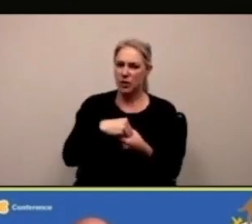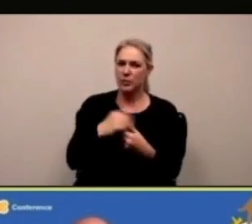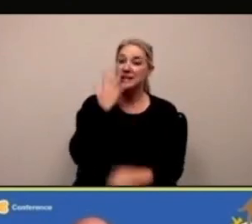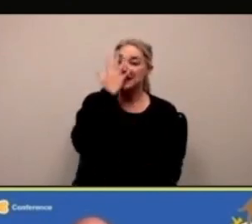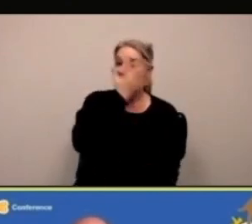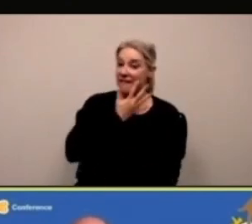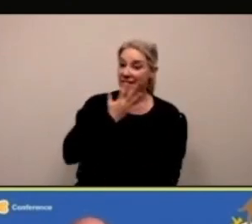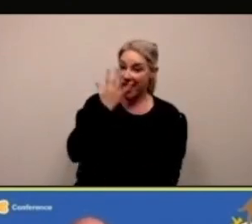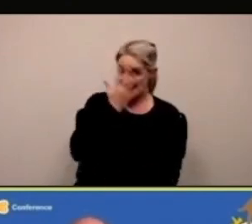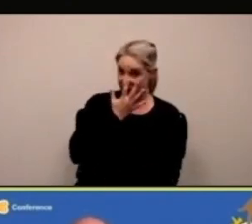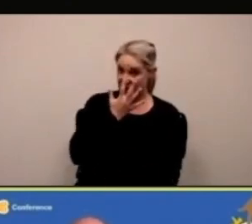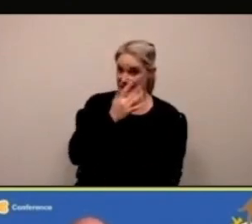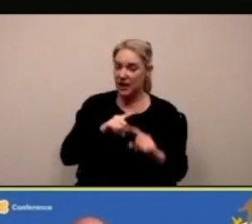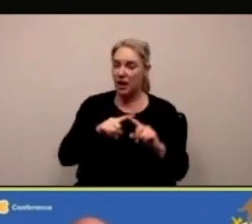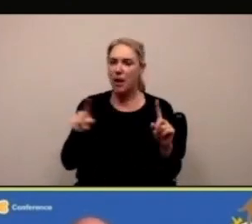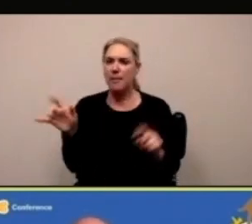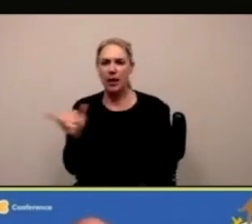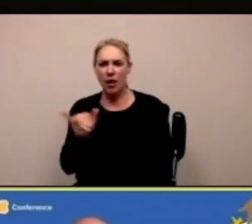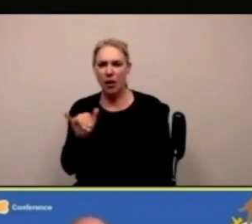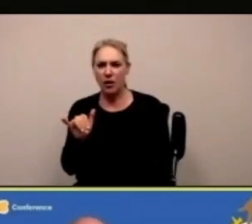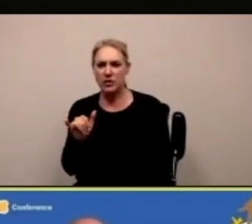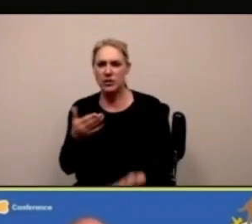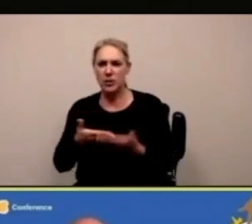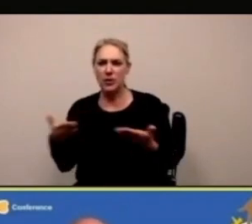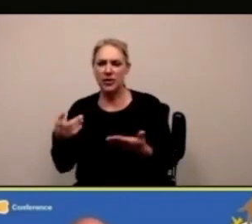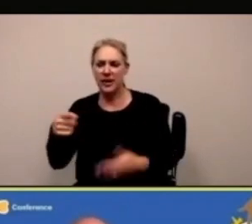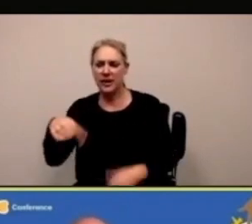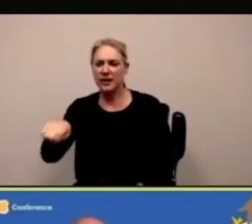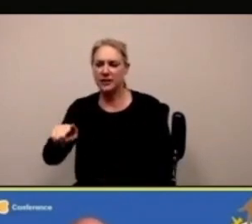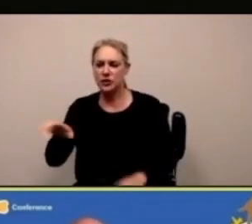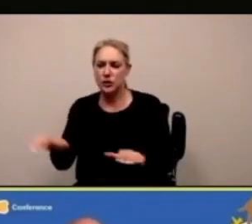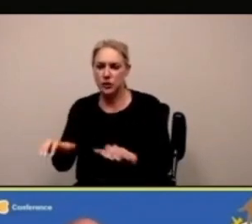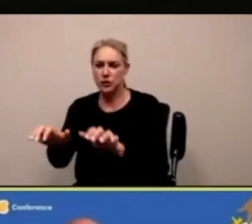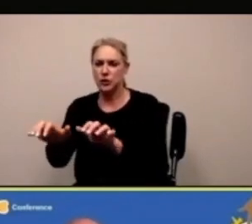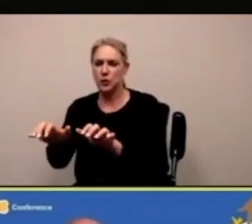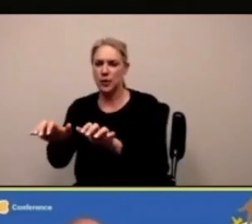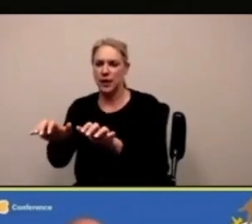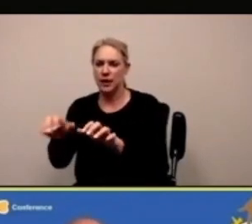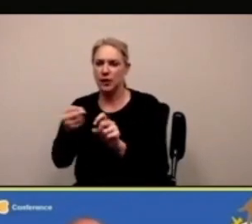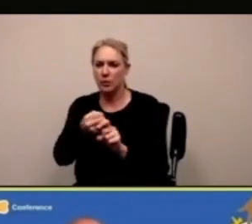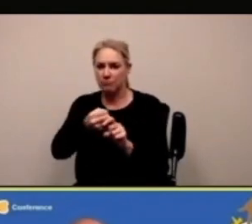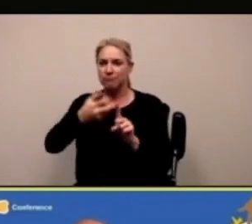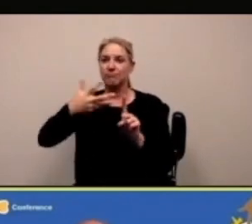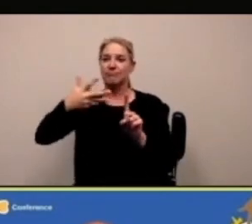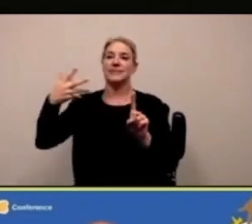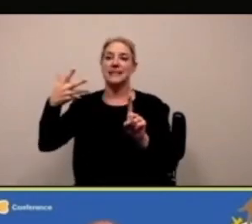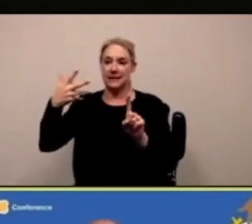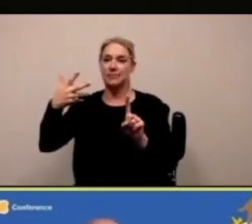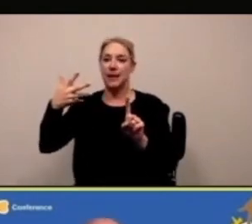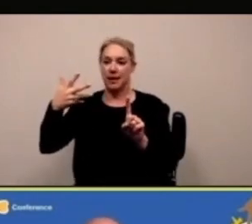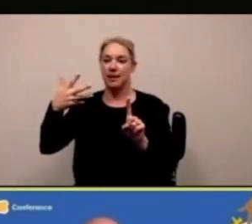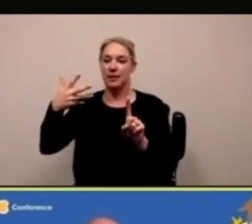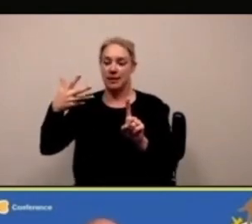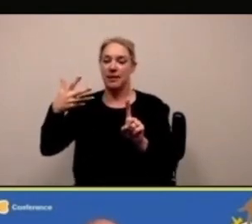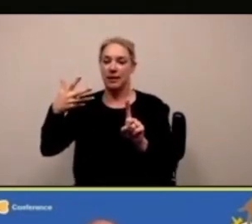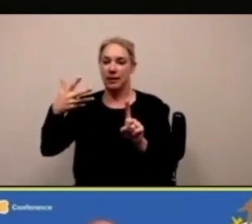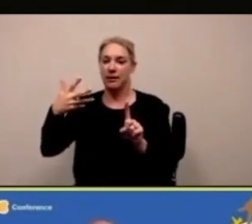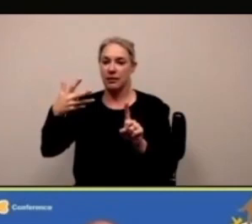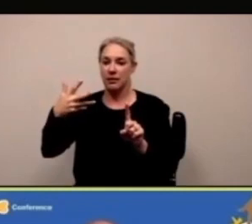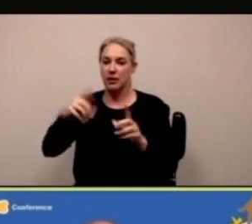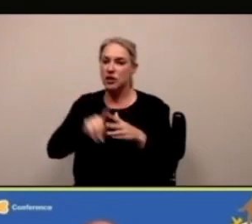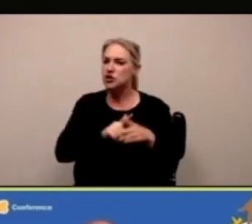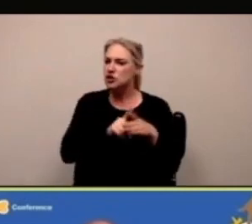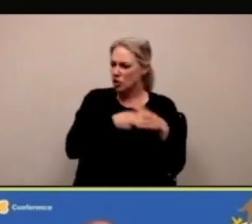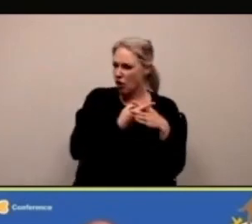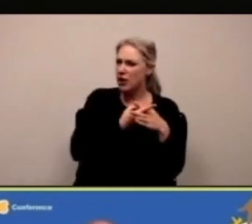of it, you know, but also like what are the things that you're doing, the actions. So like you're expanding upon that face, which we'll talk a little bit about at the end. Like